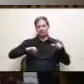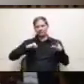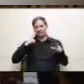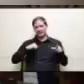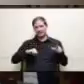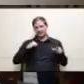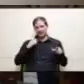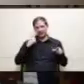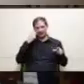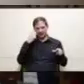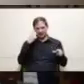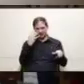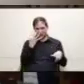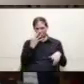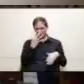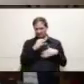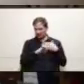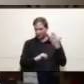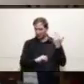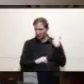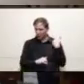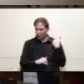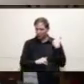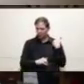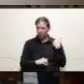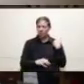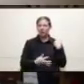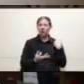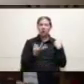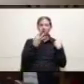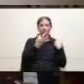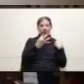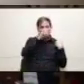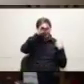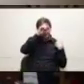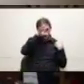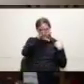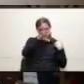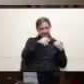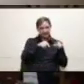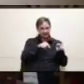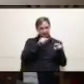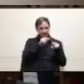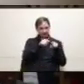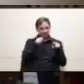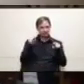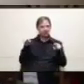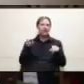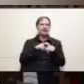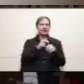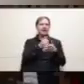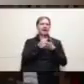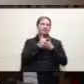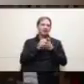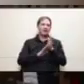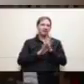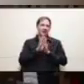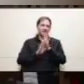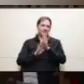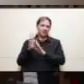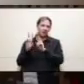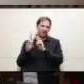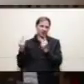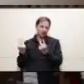it has been 3 months ago. There are 3 mines in Swaying and are requested to assist in developing some of these